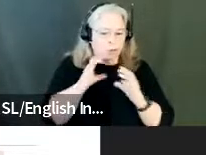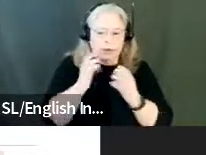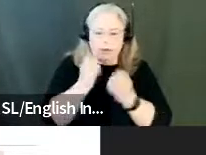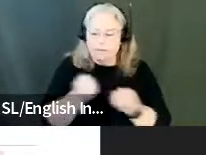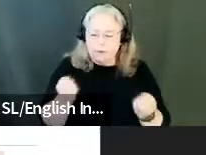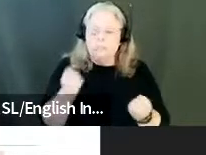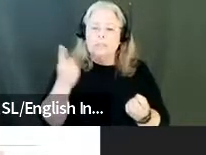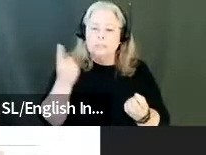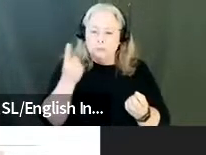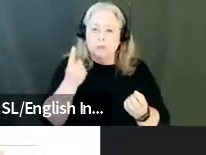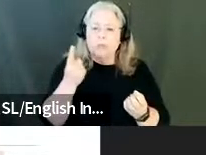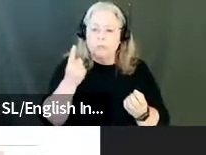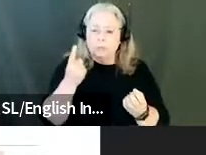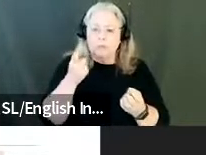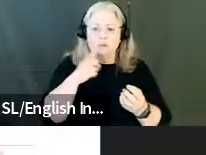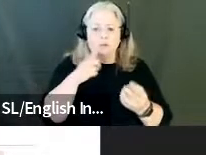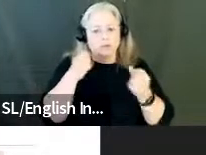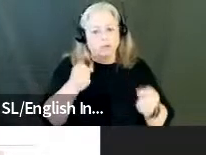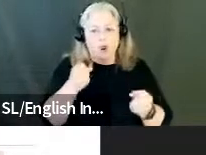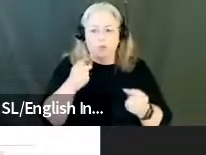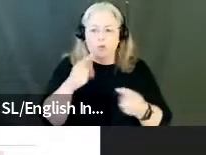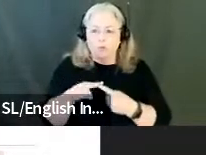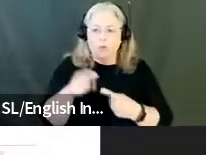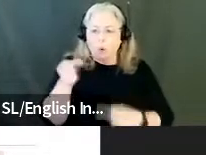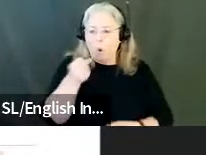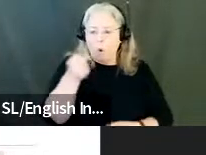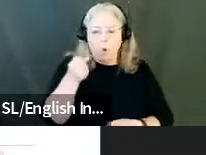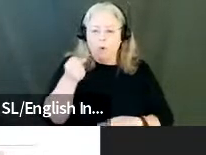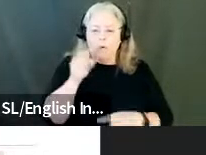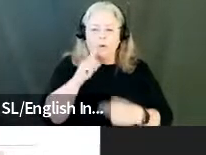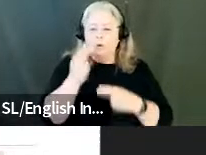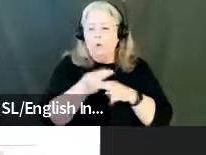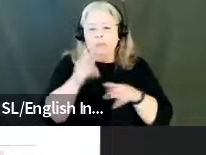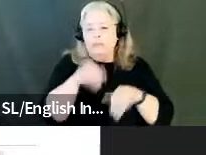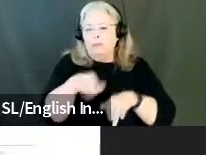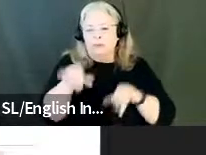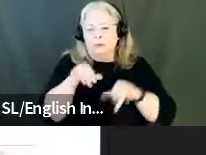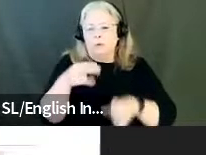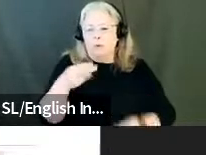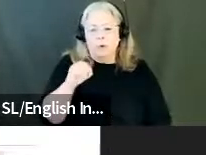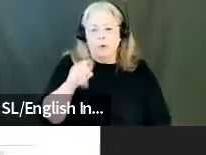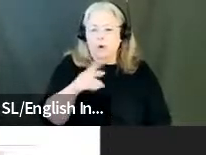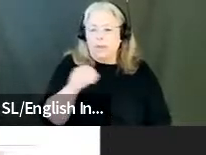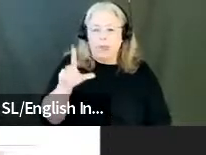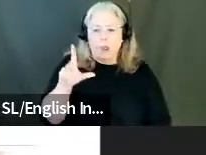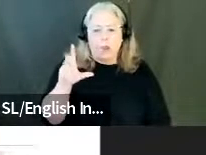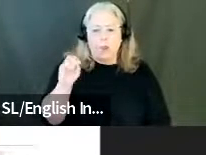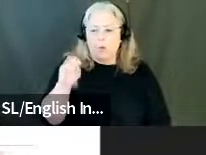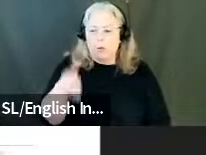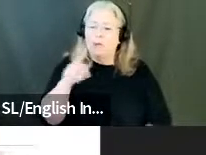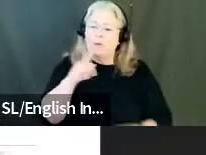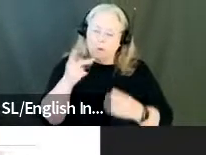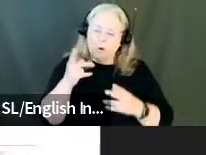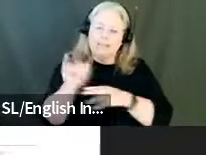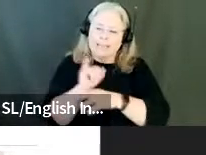you need to have something really, really strong. You can't just use your standard hook and loop. You need to go with the industrial hook and loop.